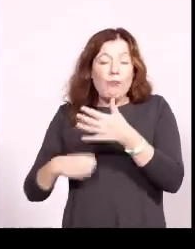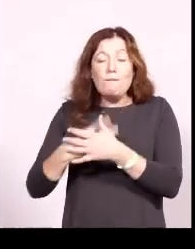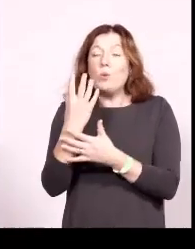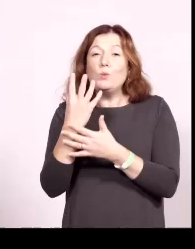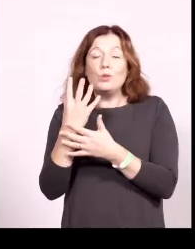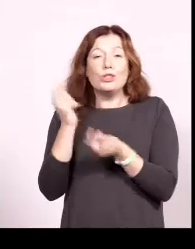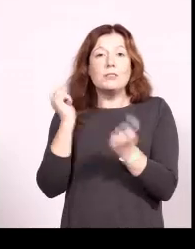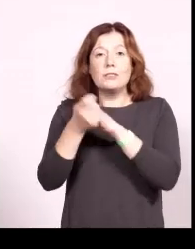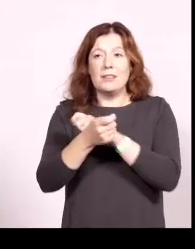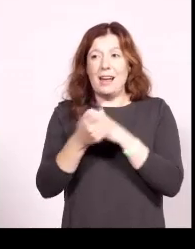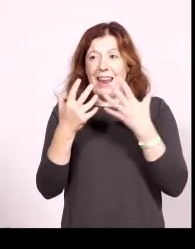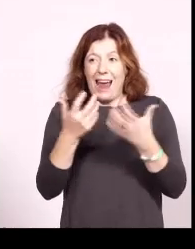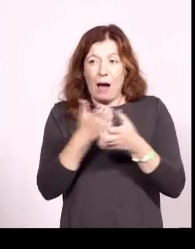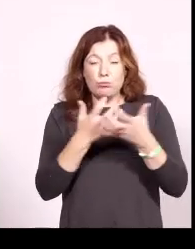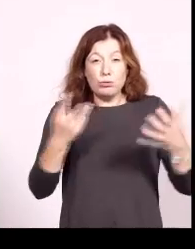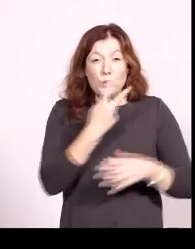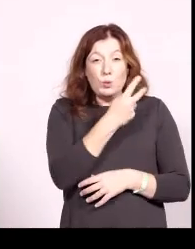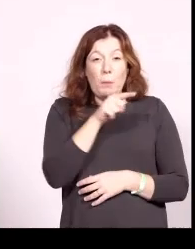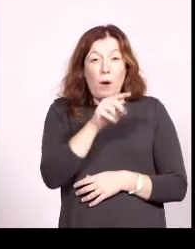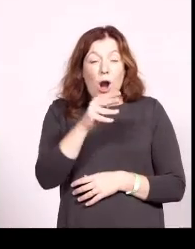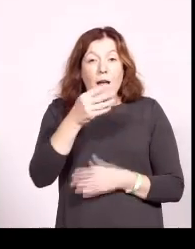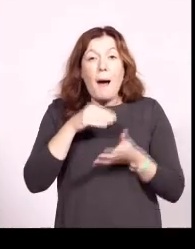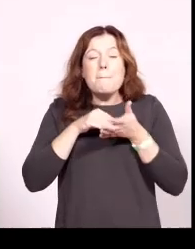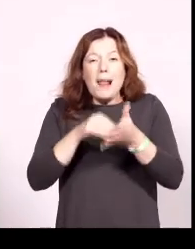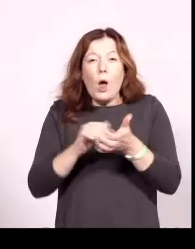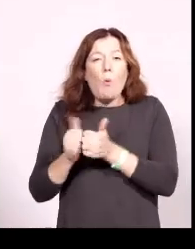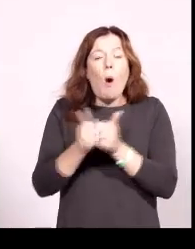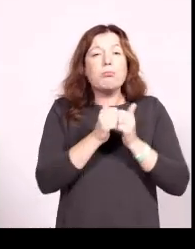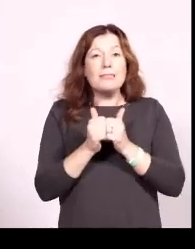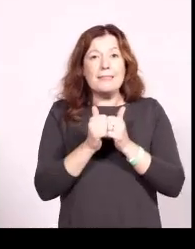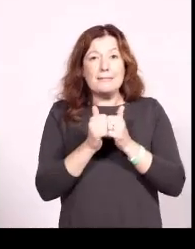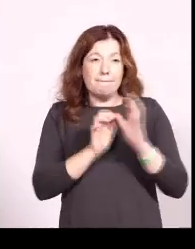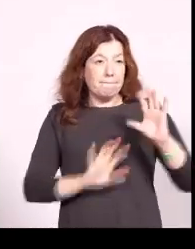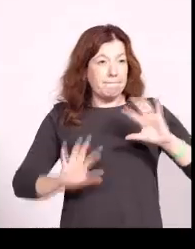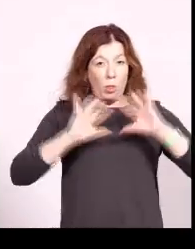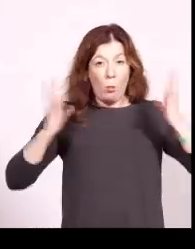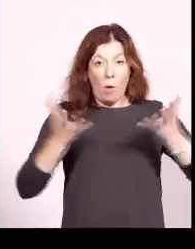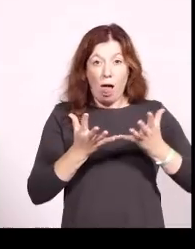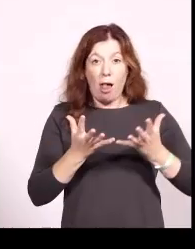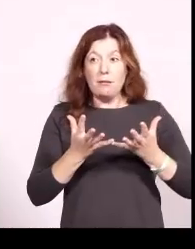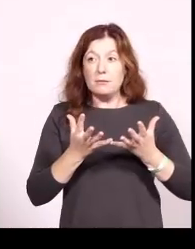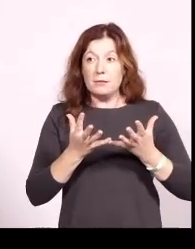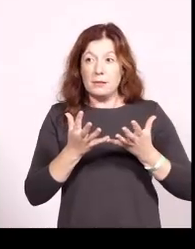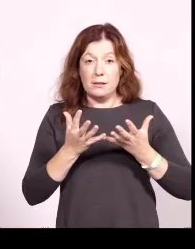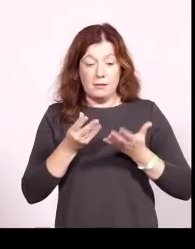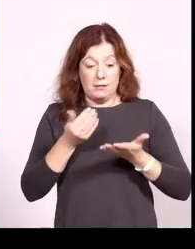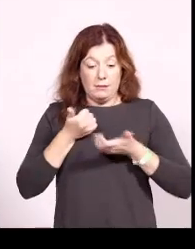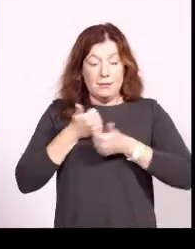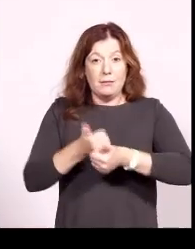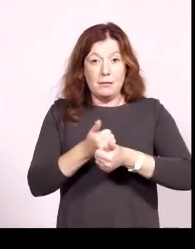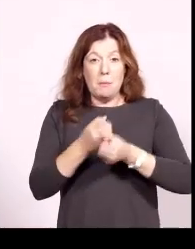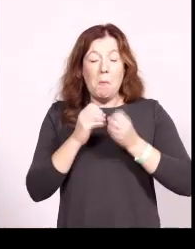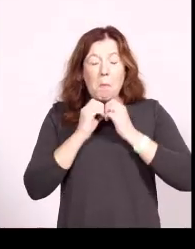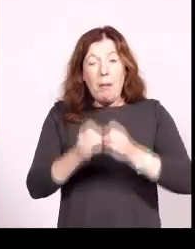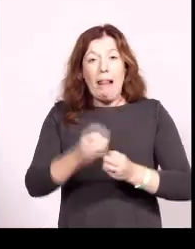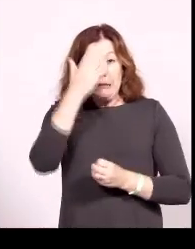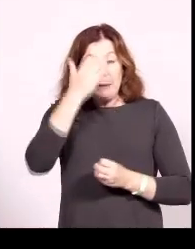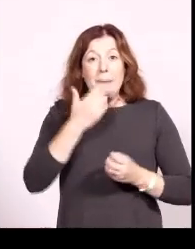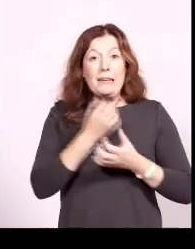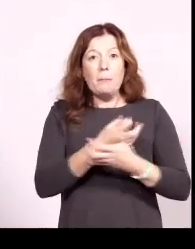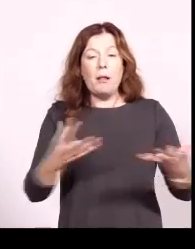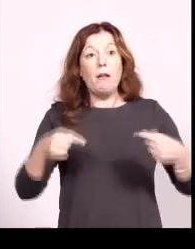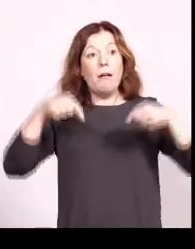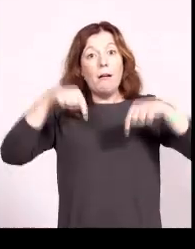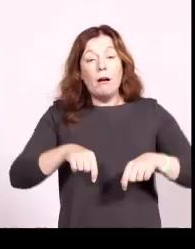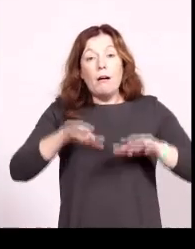2.9 million cooperatives around the world, putting power in the hands of 1 billion people. And here in the